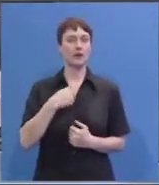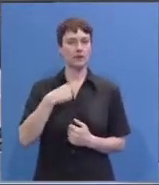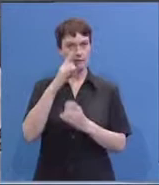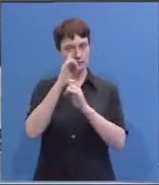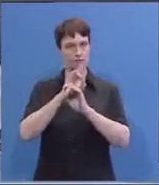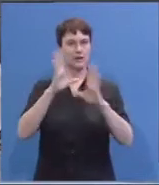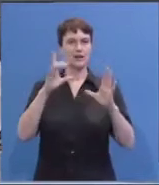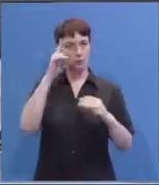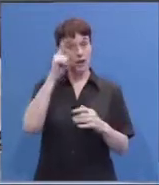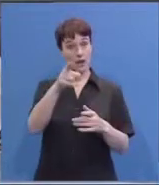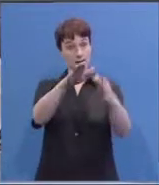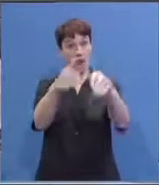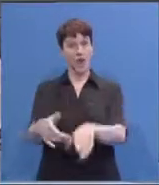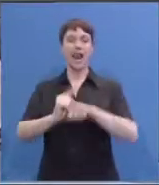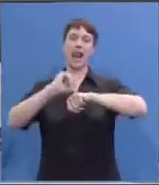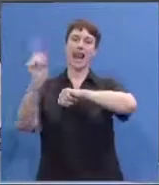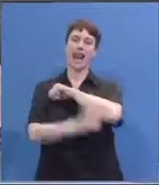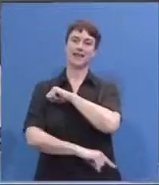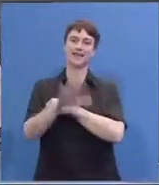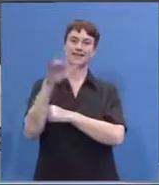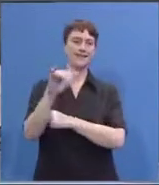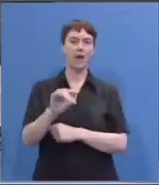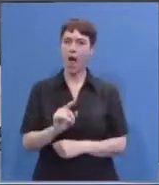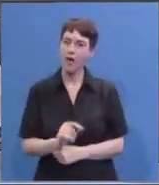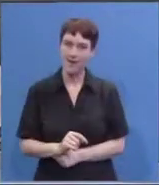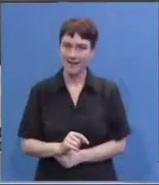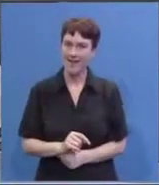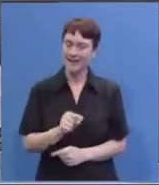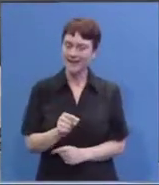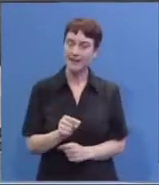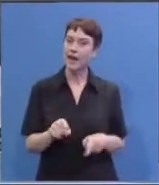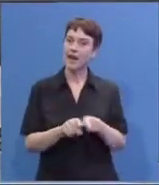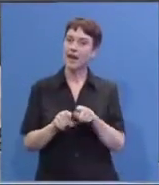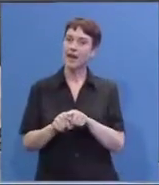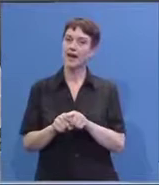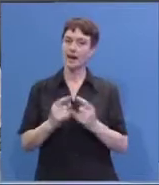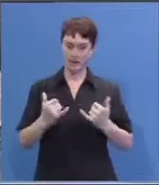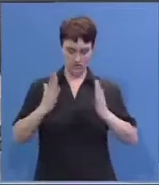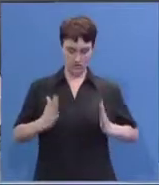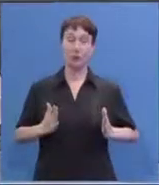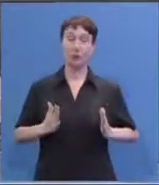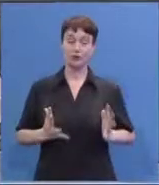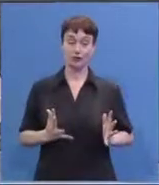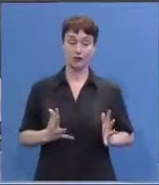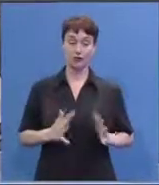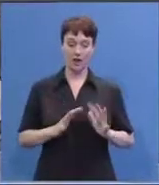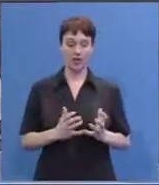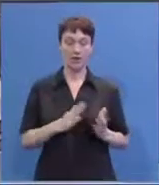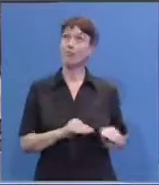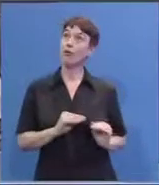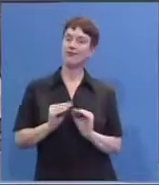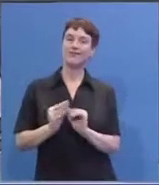is not the end of existence. Death is just the mere moving from one stage of existence into another stage of